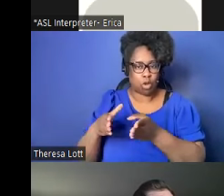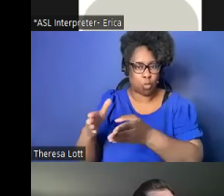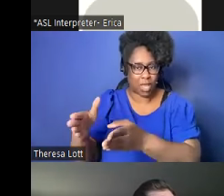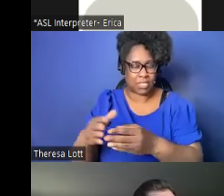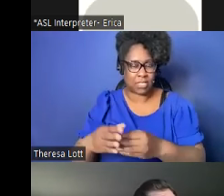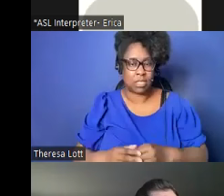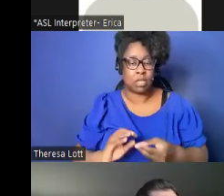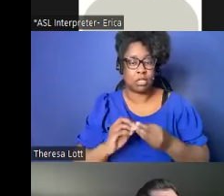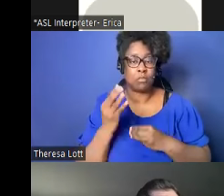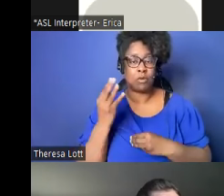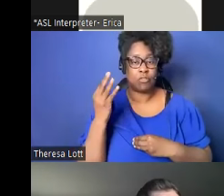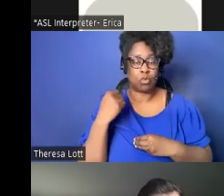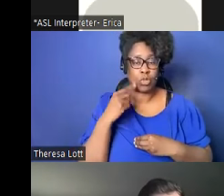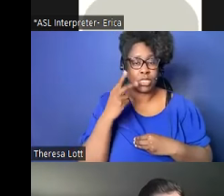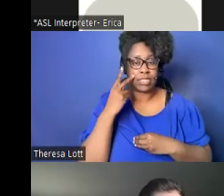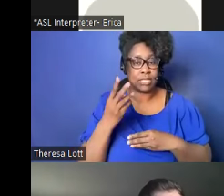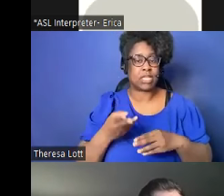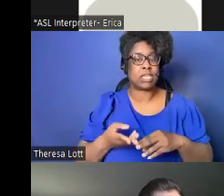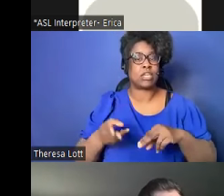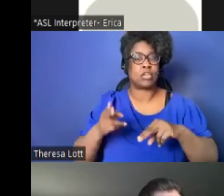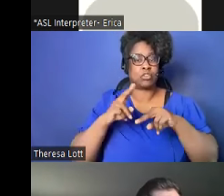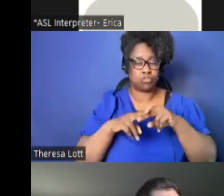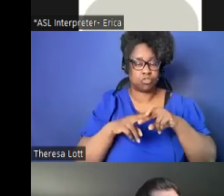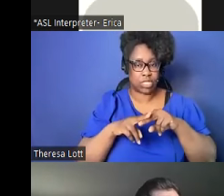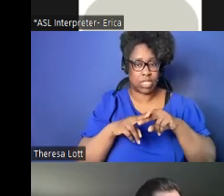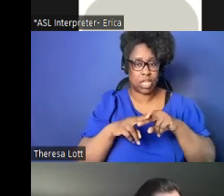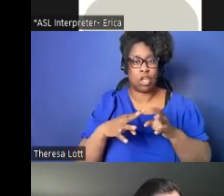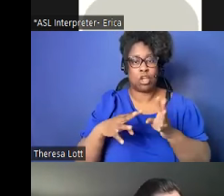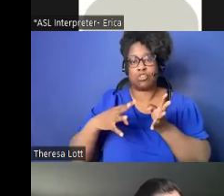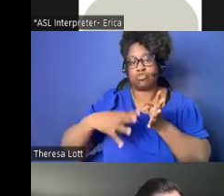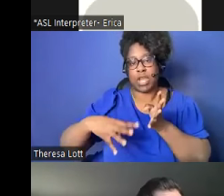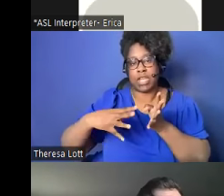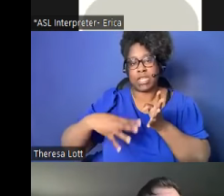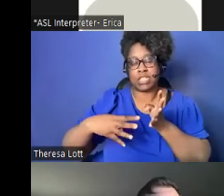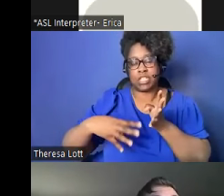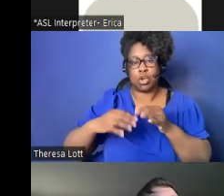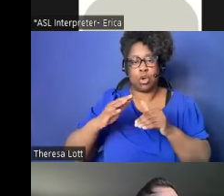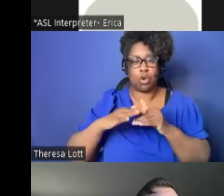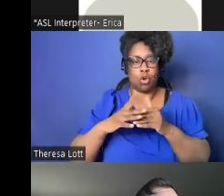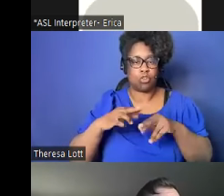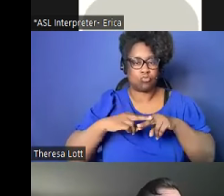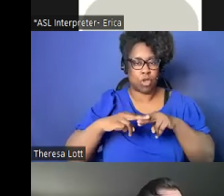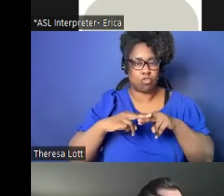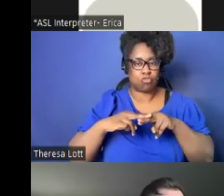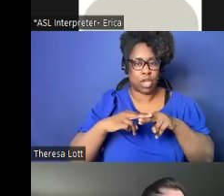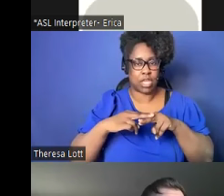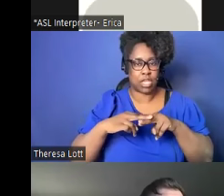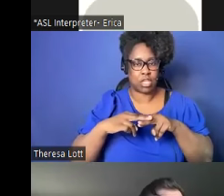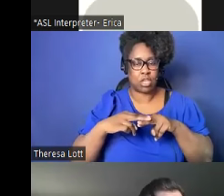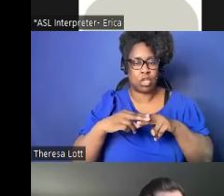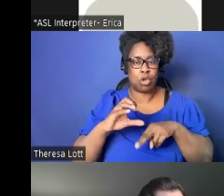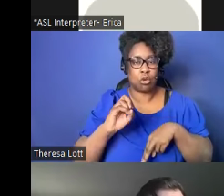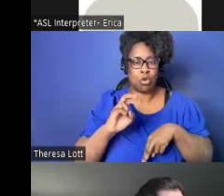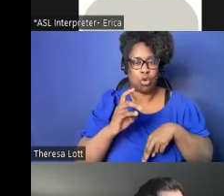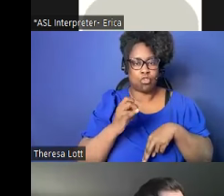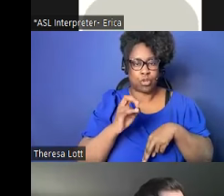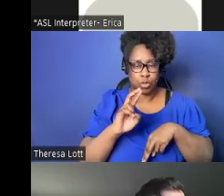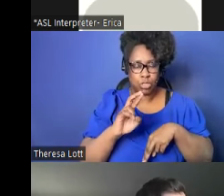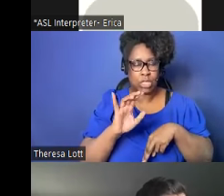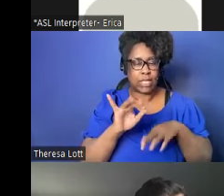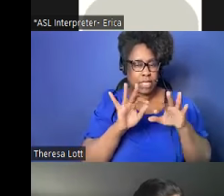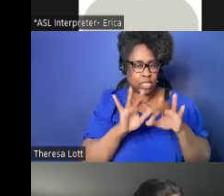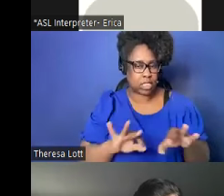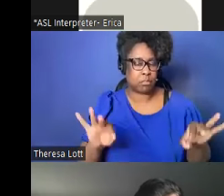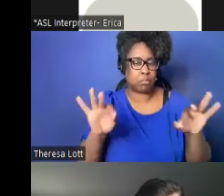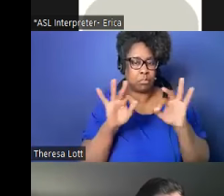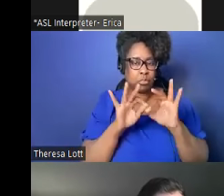for increasing the conveyance and drainage along railway corridors, again, relatively important in our area along